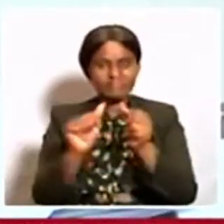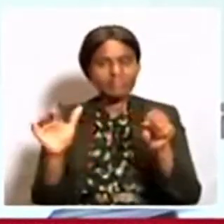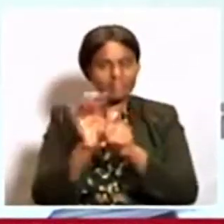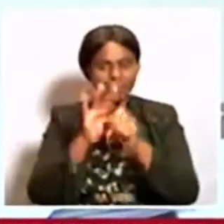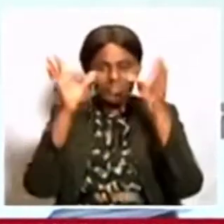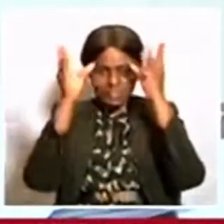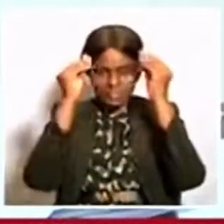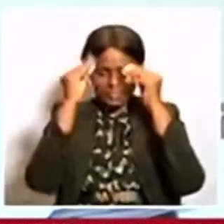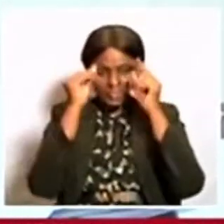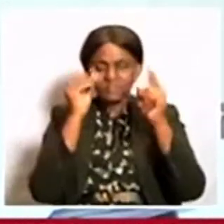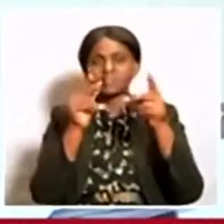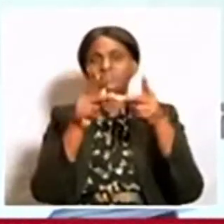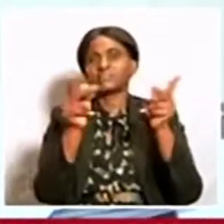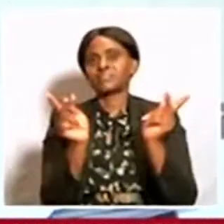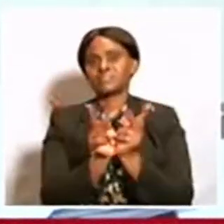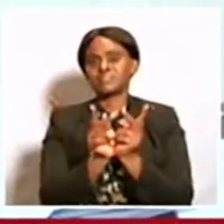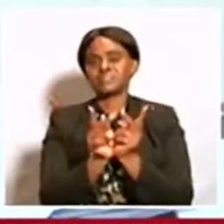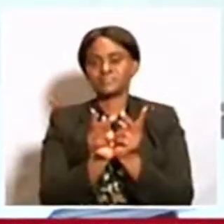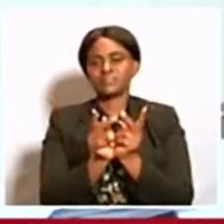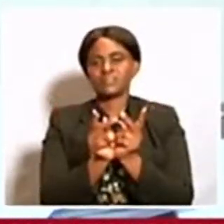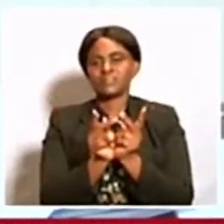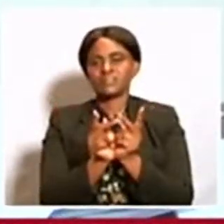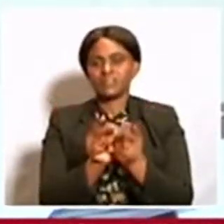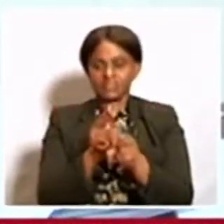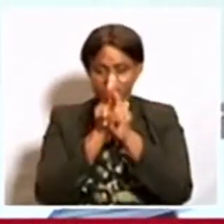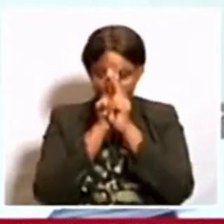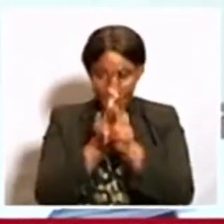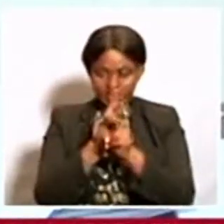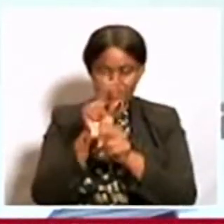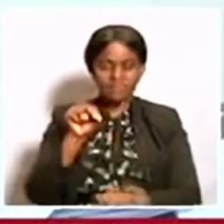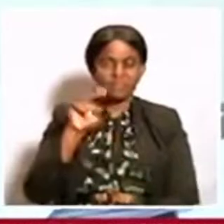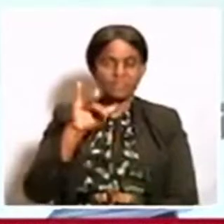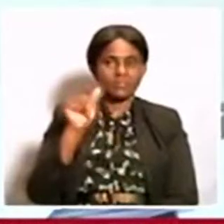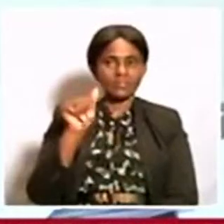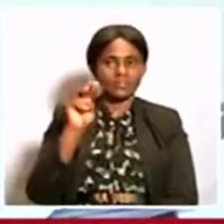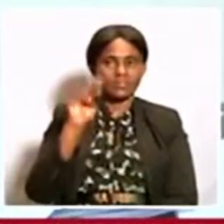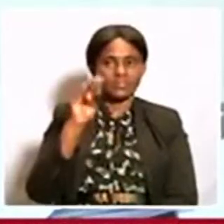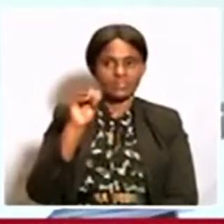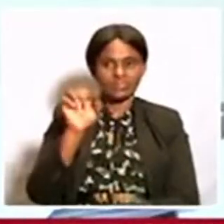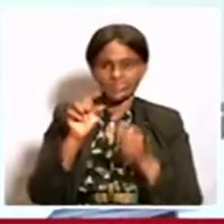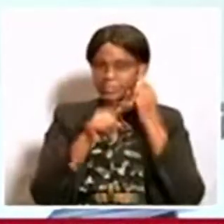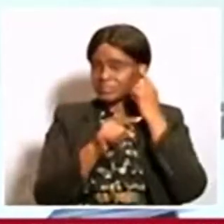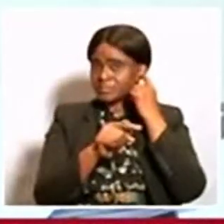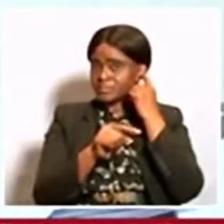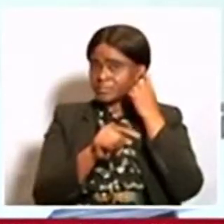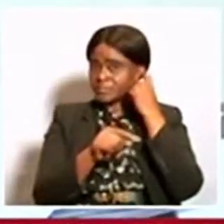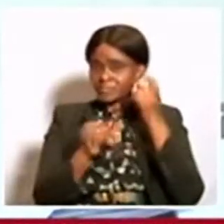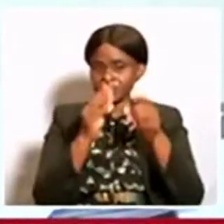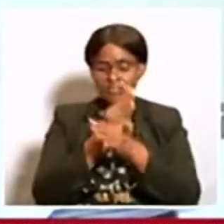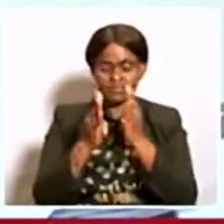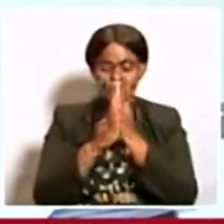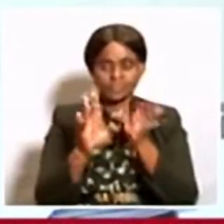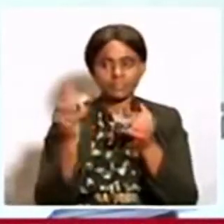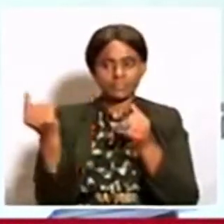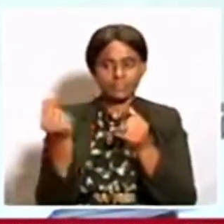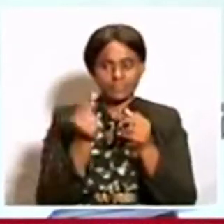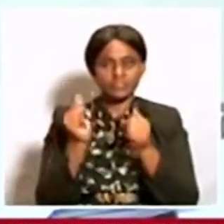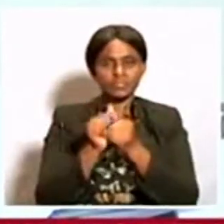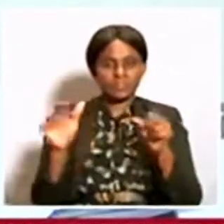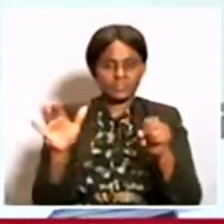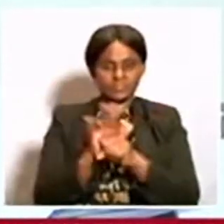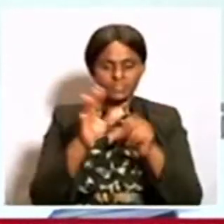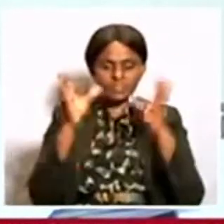knowledge. I hope Honorable Nyambose, you are listening to your submission. The contractor comes to the local authority with full